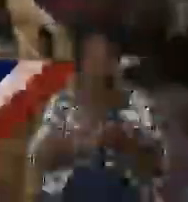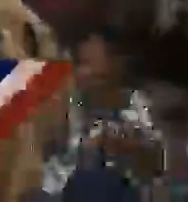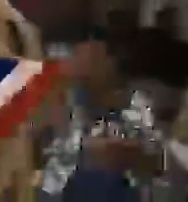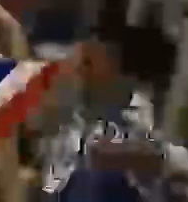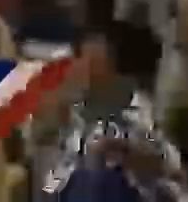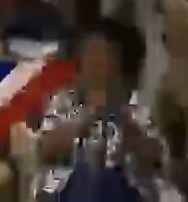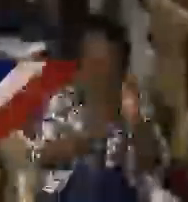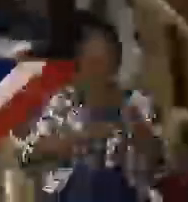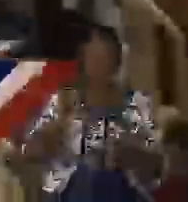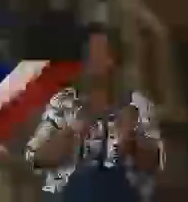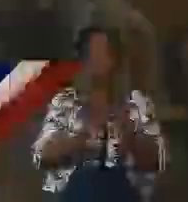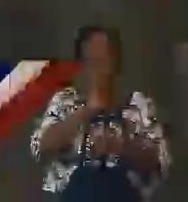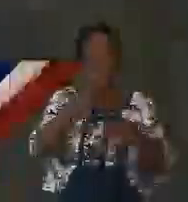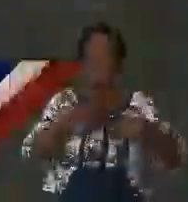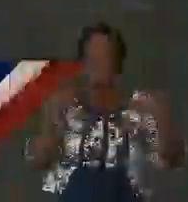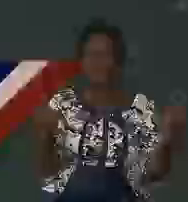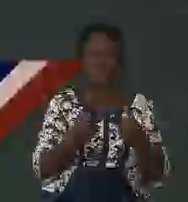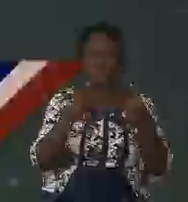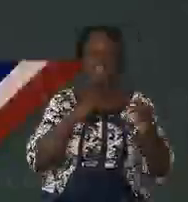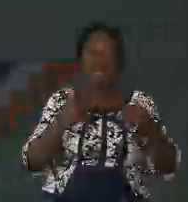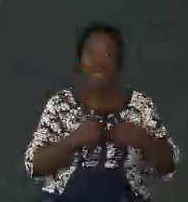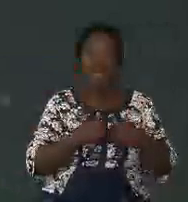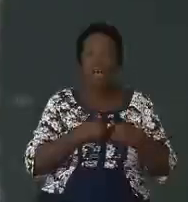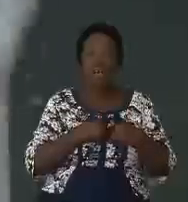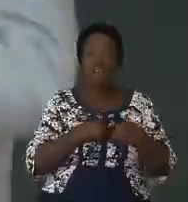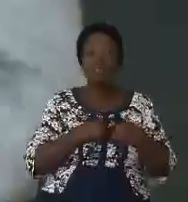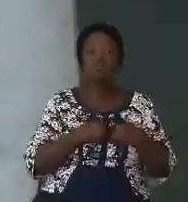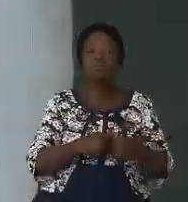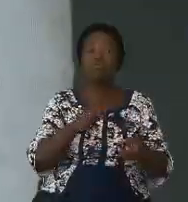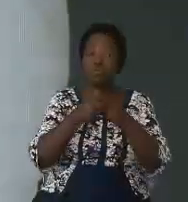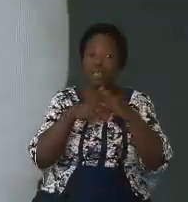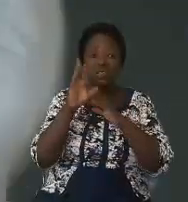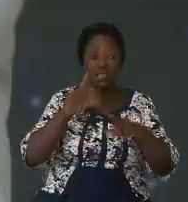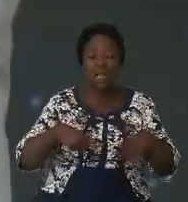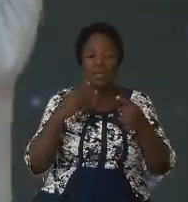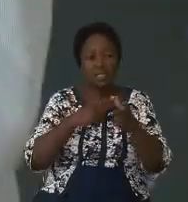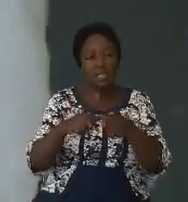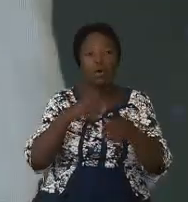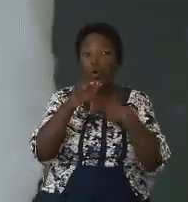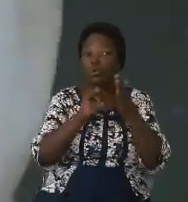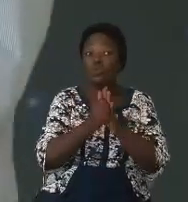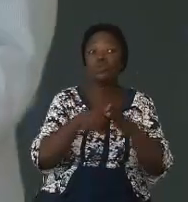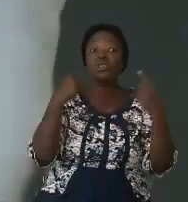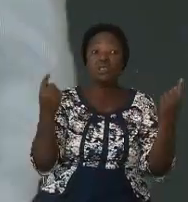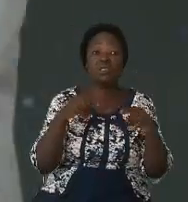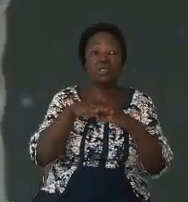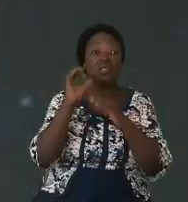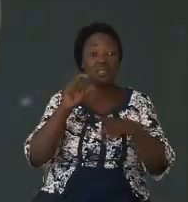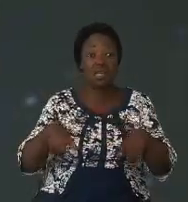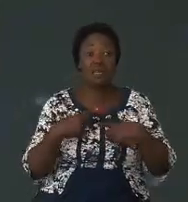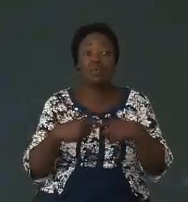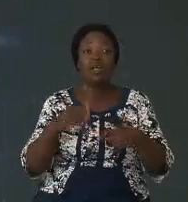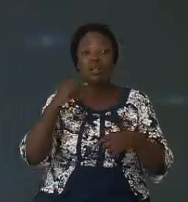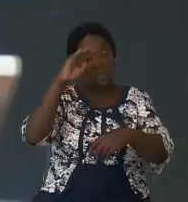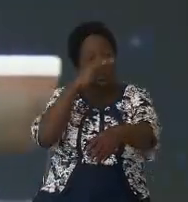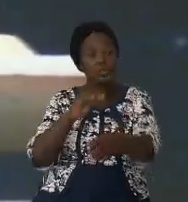your ruin. Look at that prodigal son. He had iniquity. He had sin. He had transgression. And